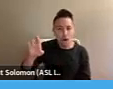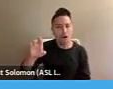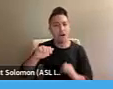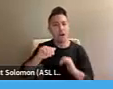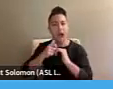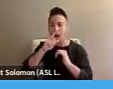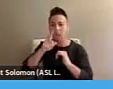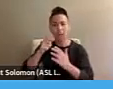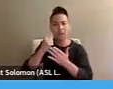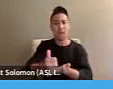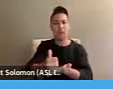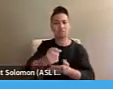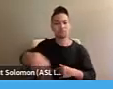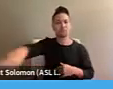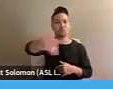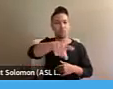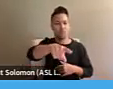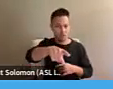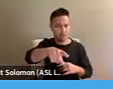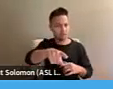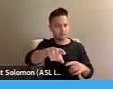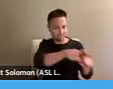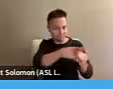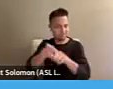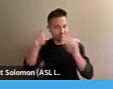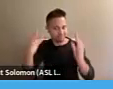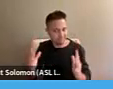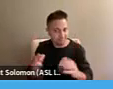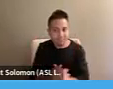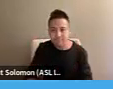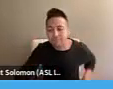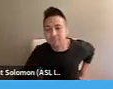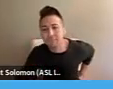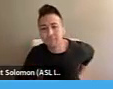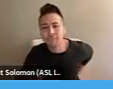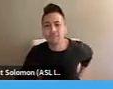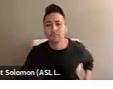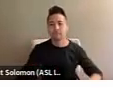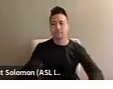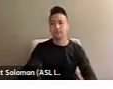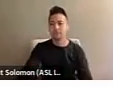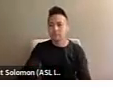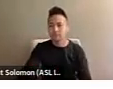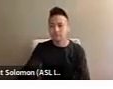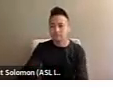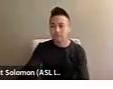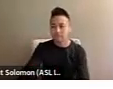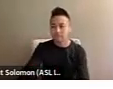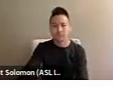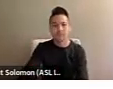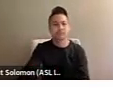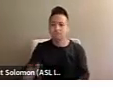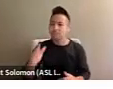faculty. So we all know that we have a lot of really